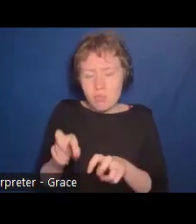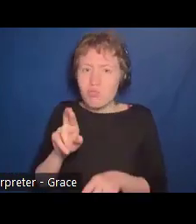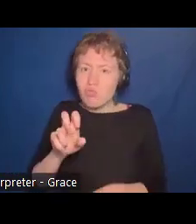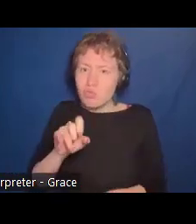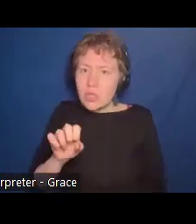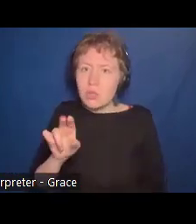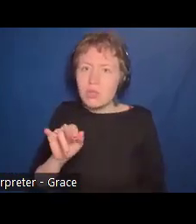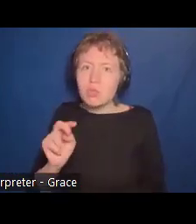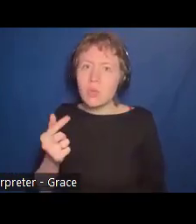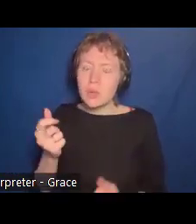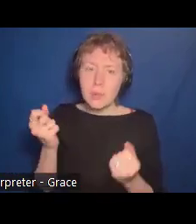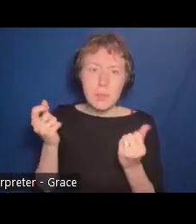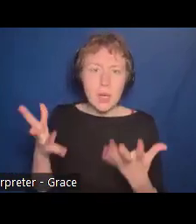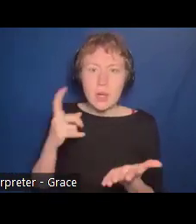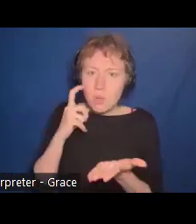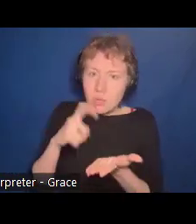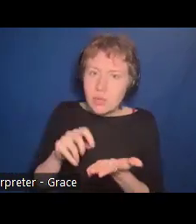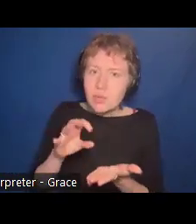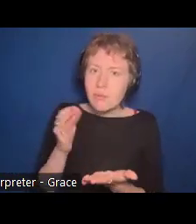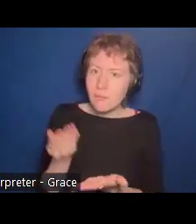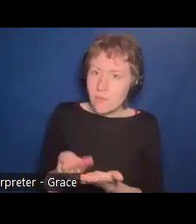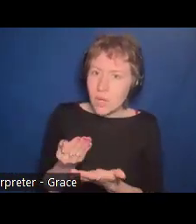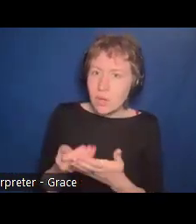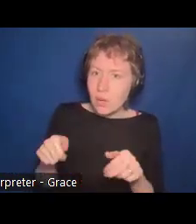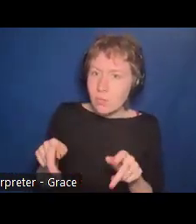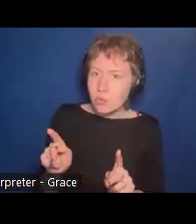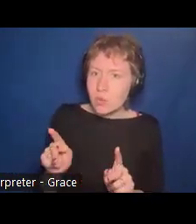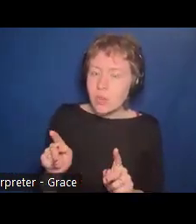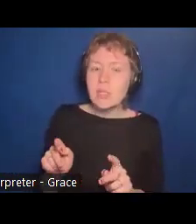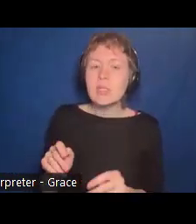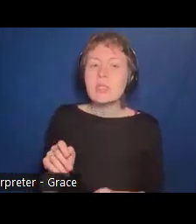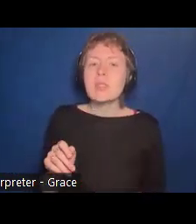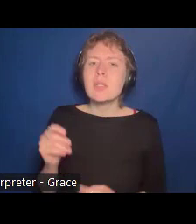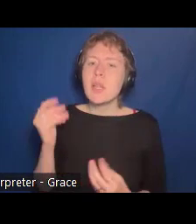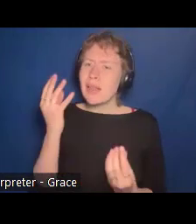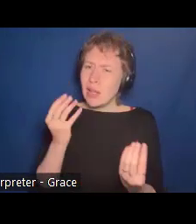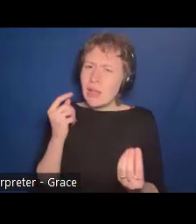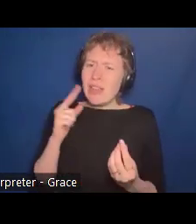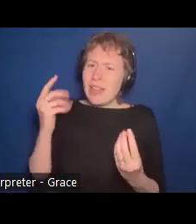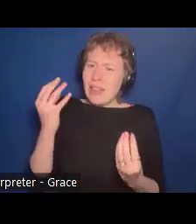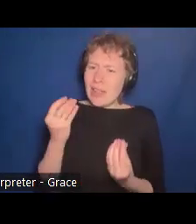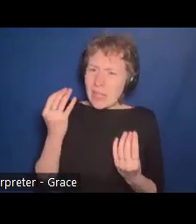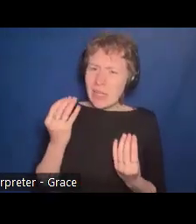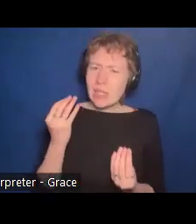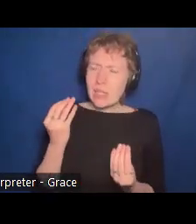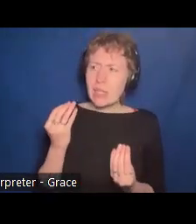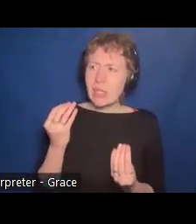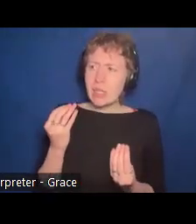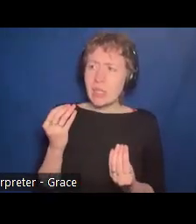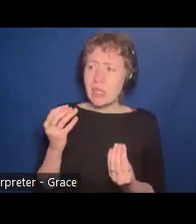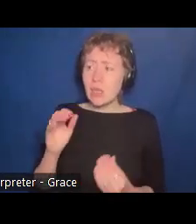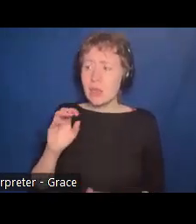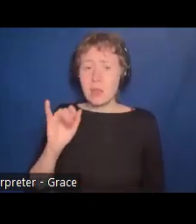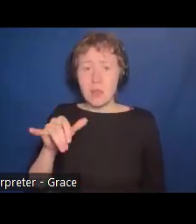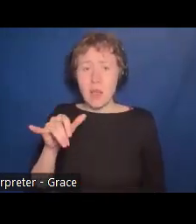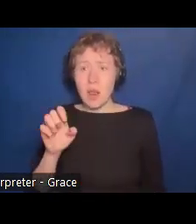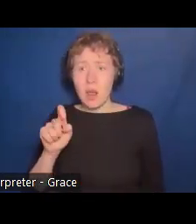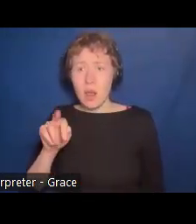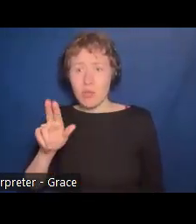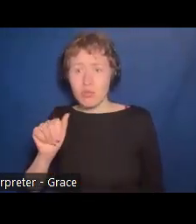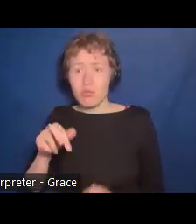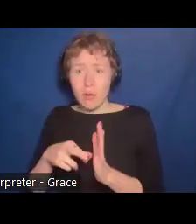of notices of funding opportunities or NOFOs, think hard about whether or not those extra review